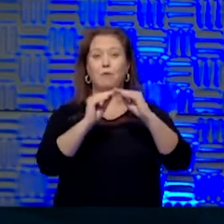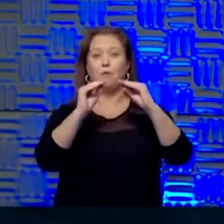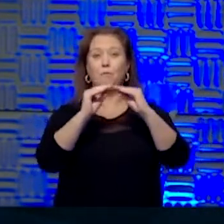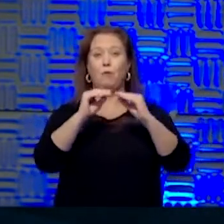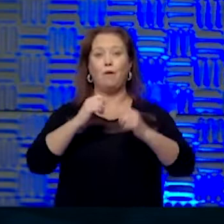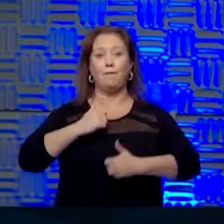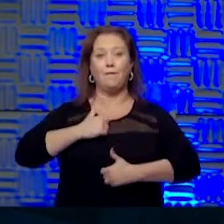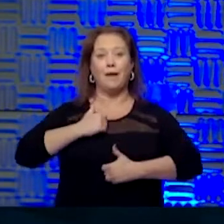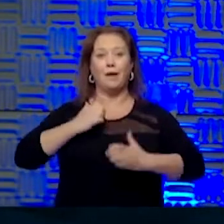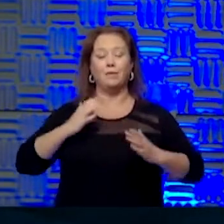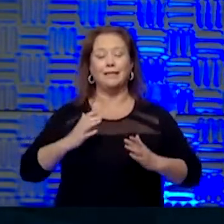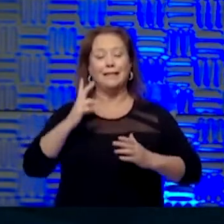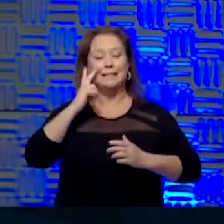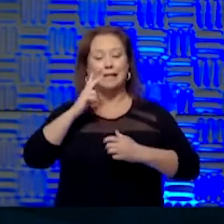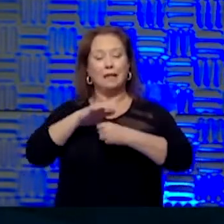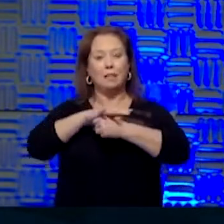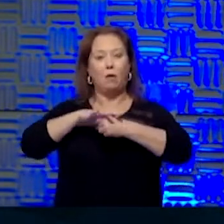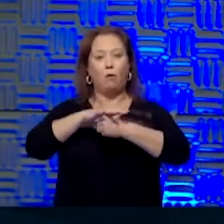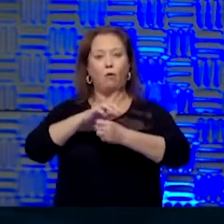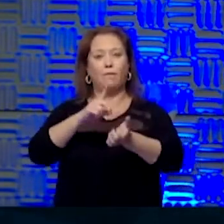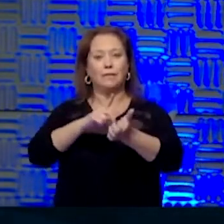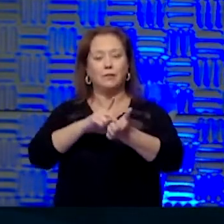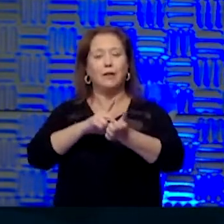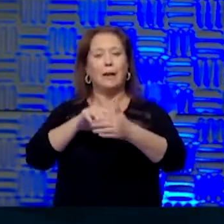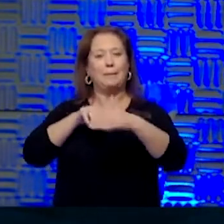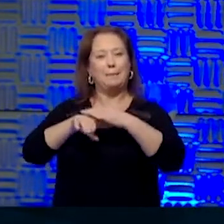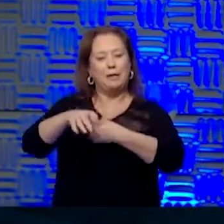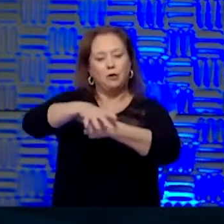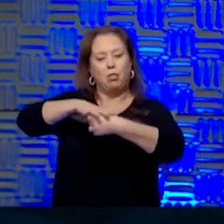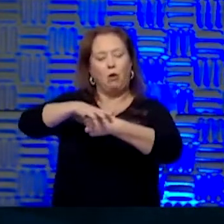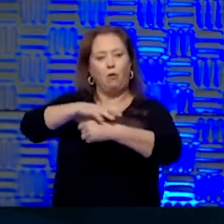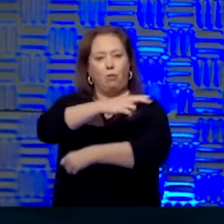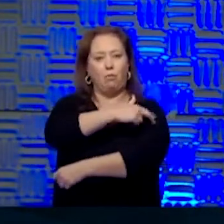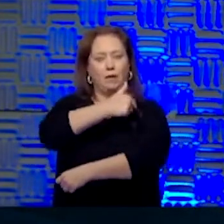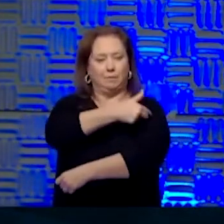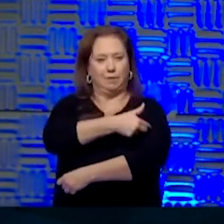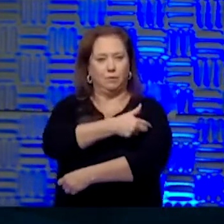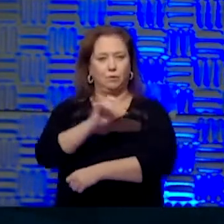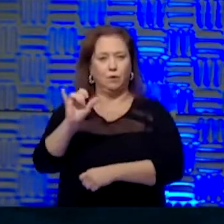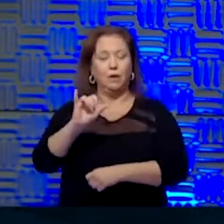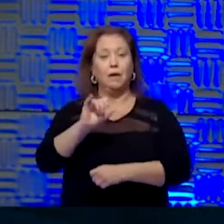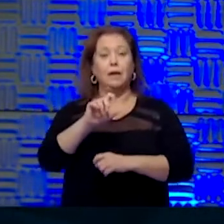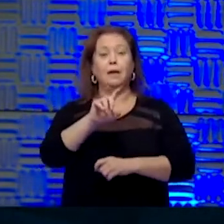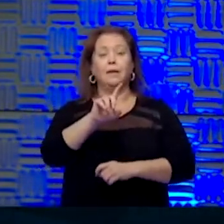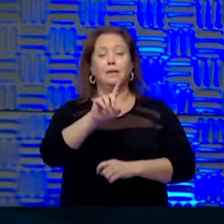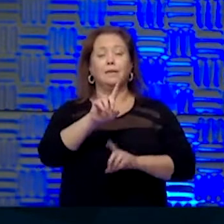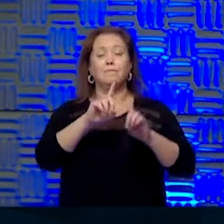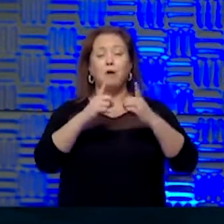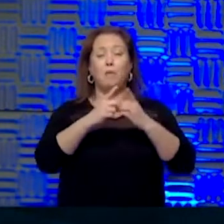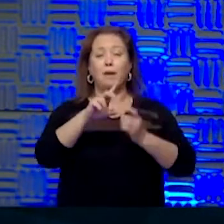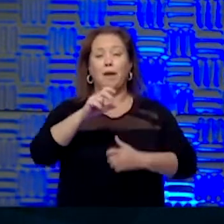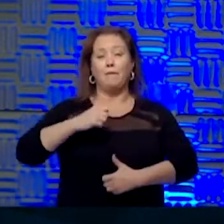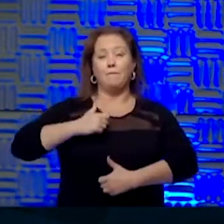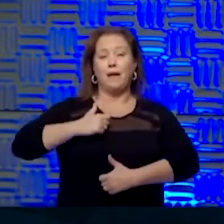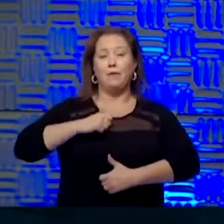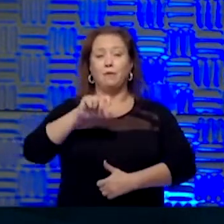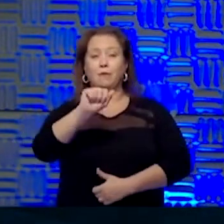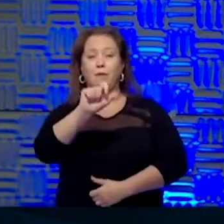seeing local physicians and being admitted to local hospitals? And the Department of Veterans Affairs is in its